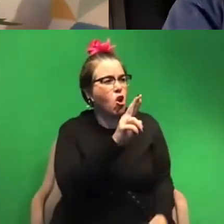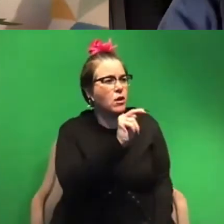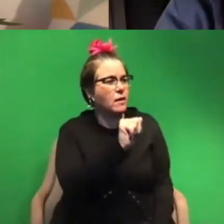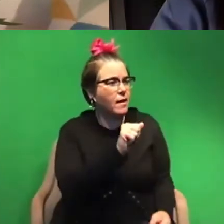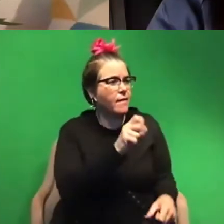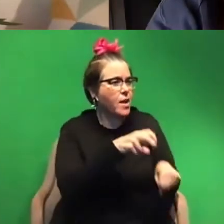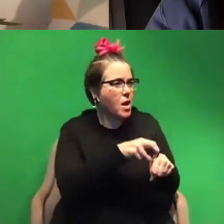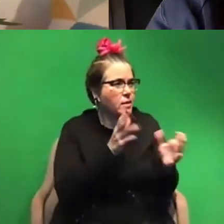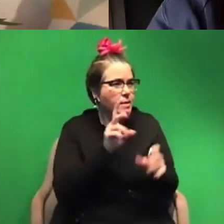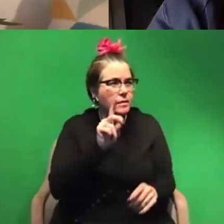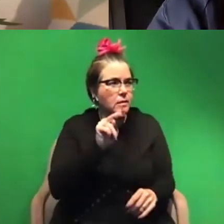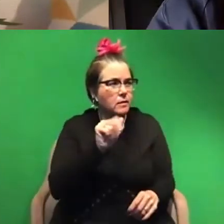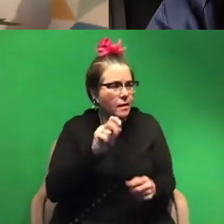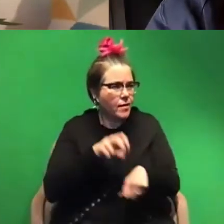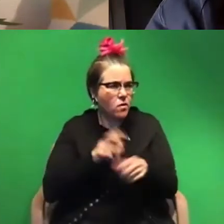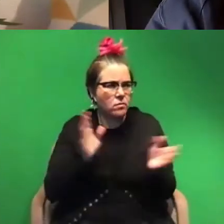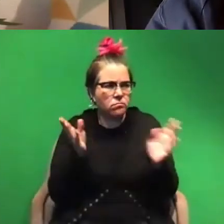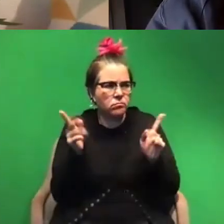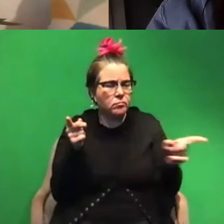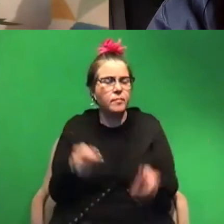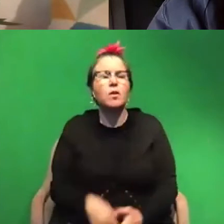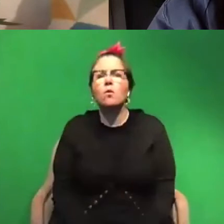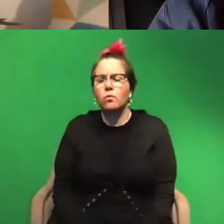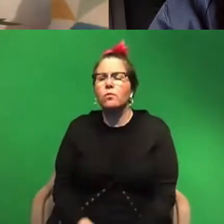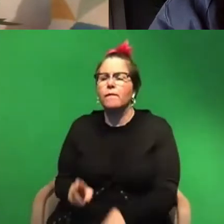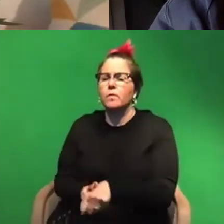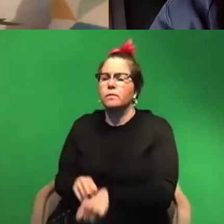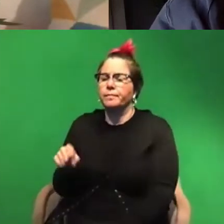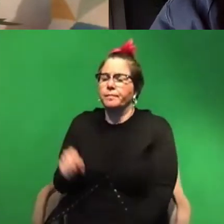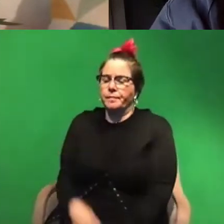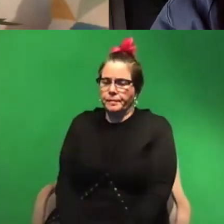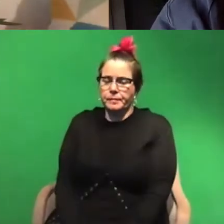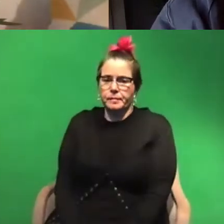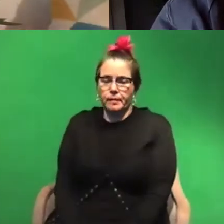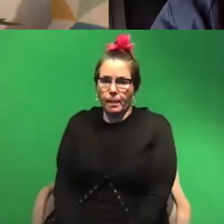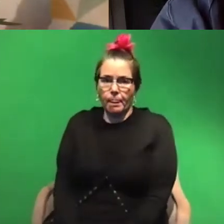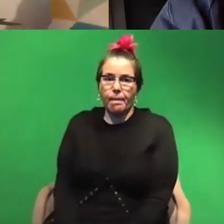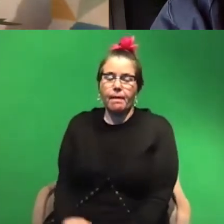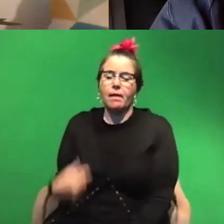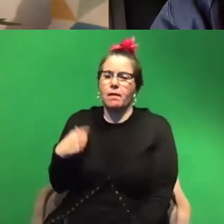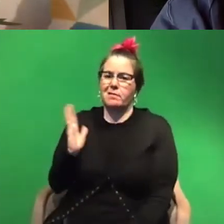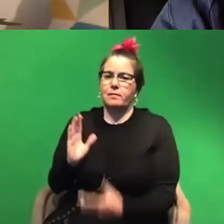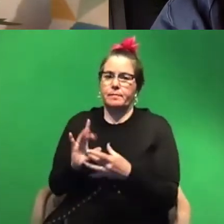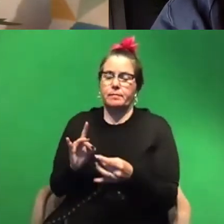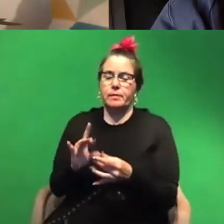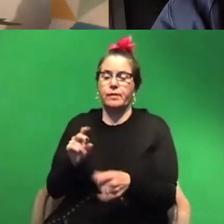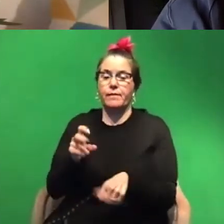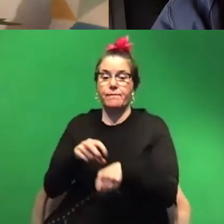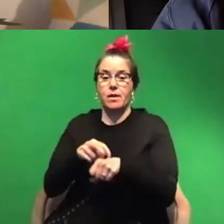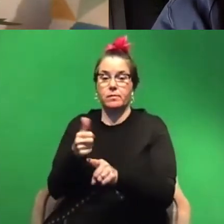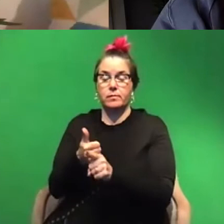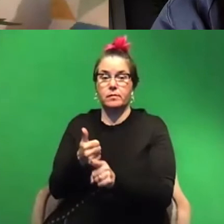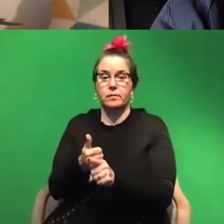versus a DNA virus is? Oh, yes, of course. So as I mentioned earlier, viruses